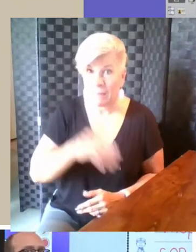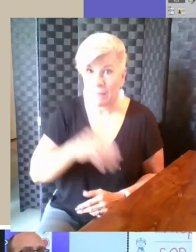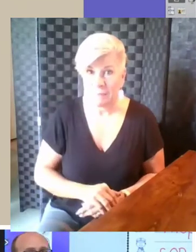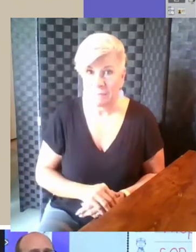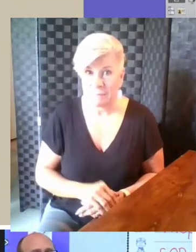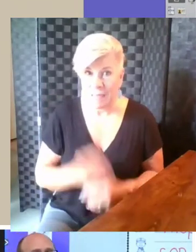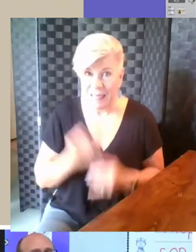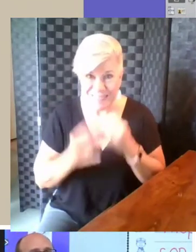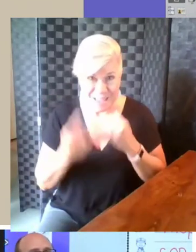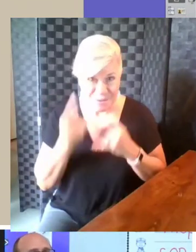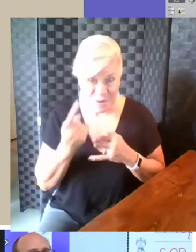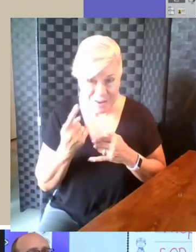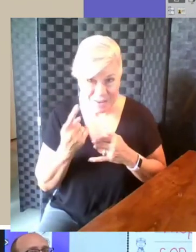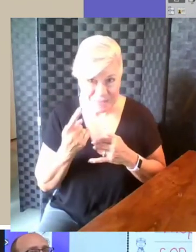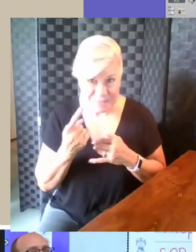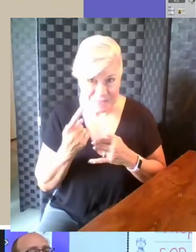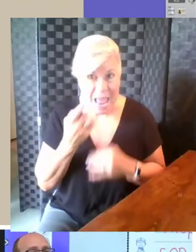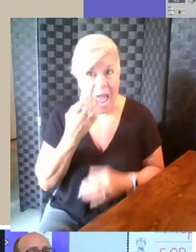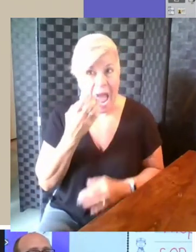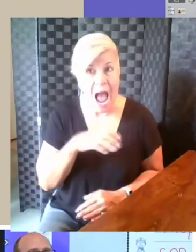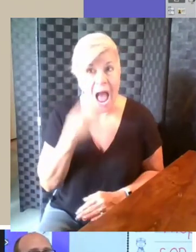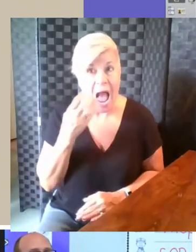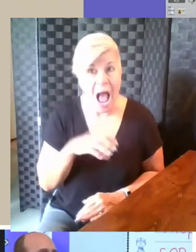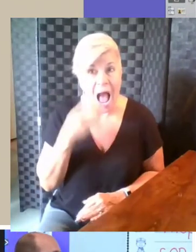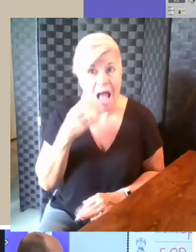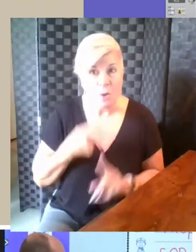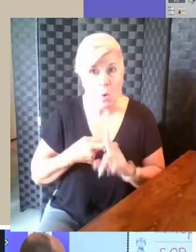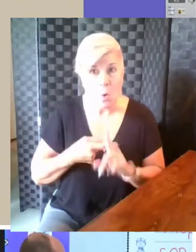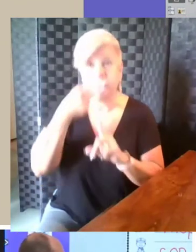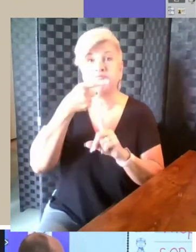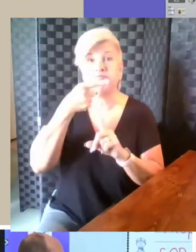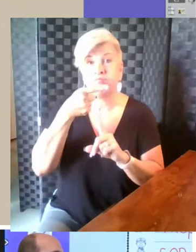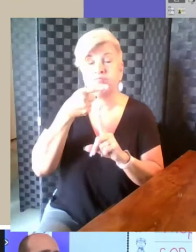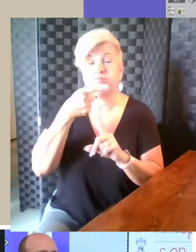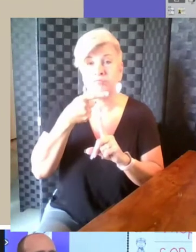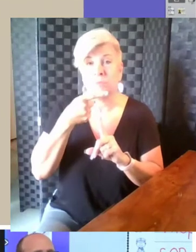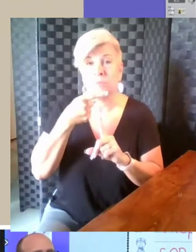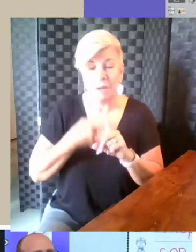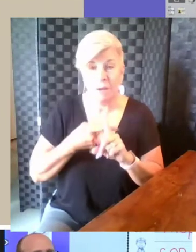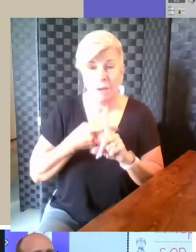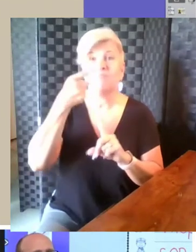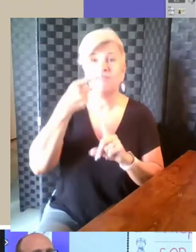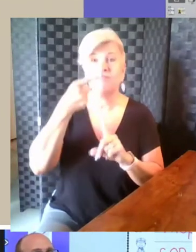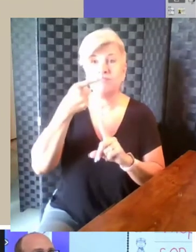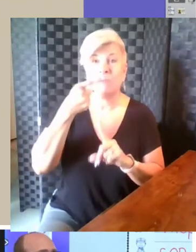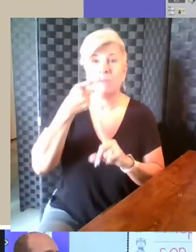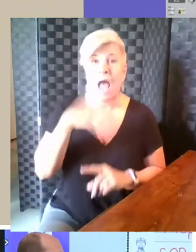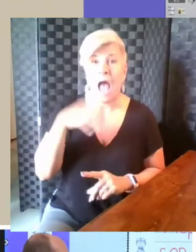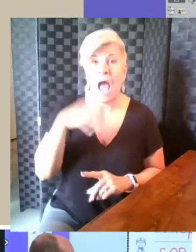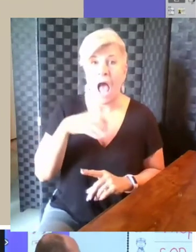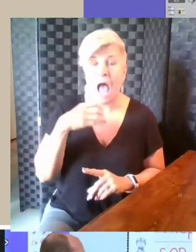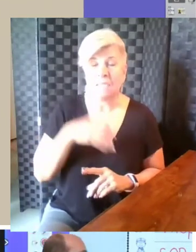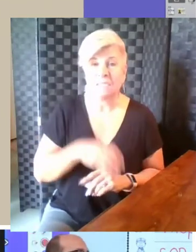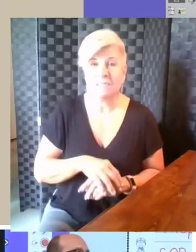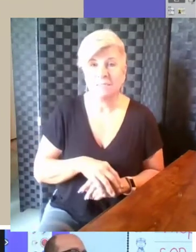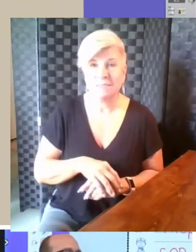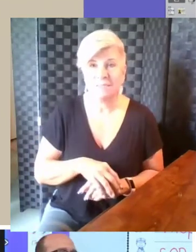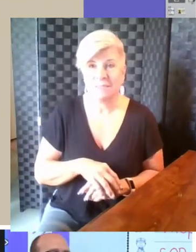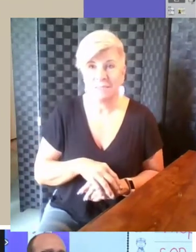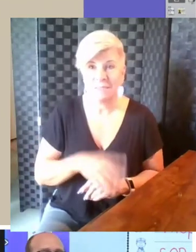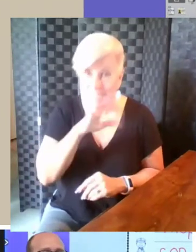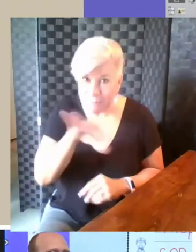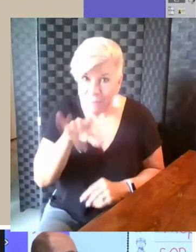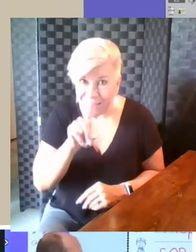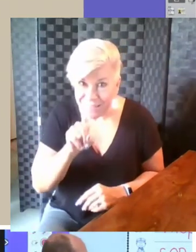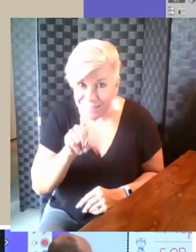And my last one. Hot. That's a thermometer. I bet it's telling you it's a hot day. Can you spell